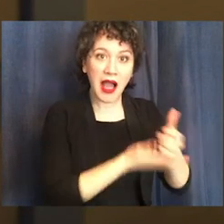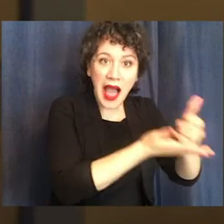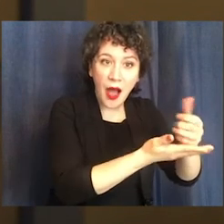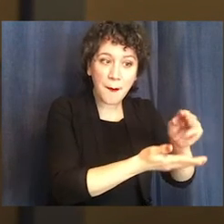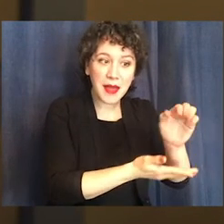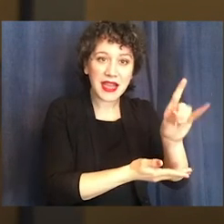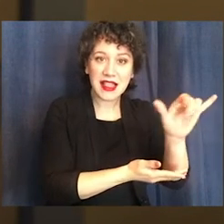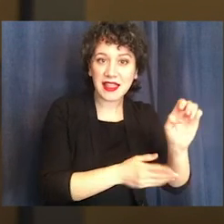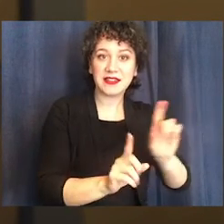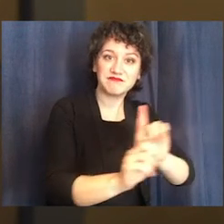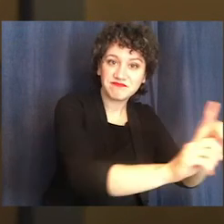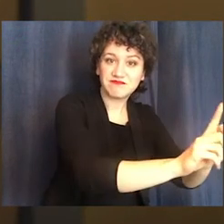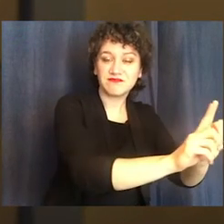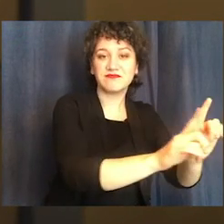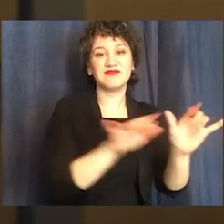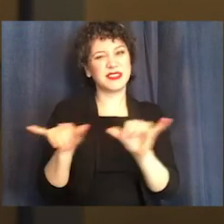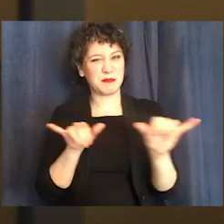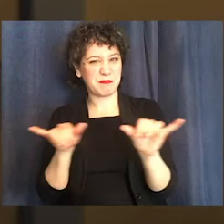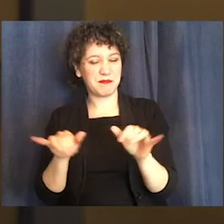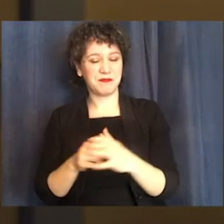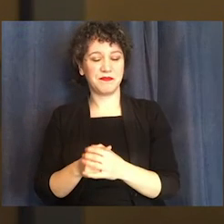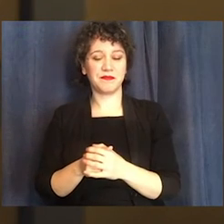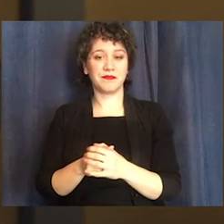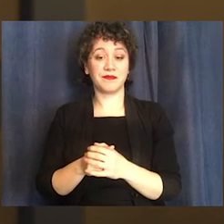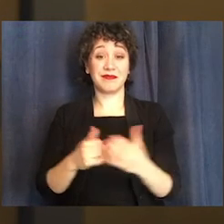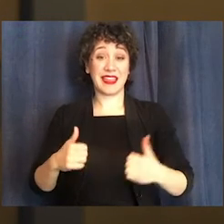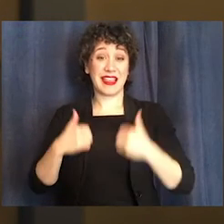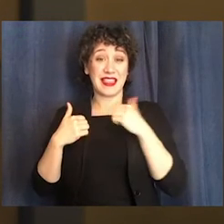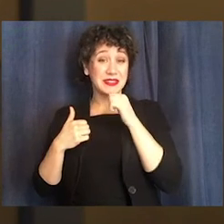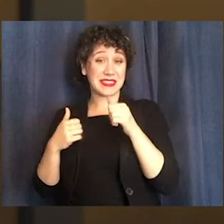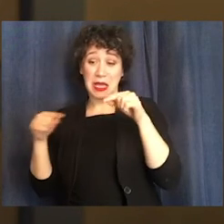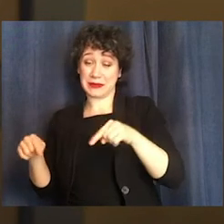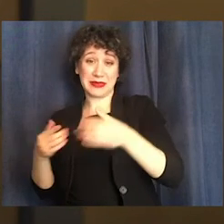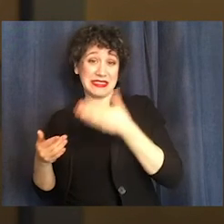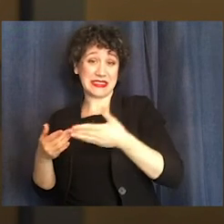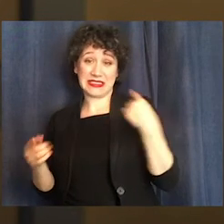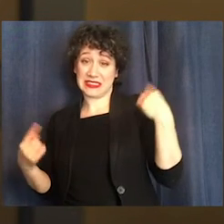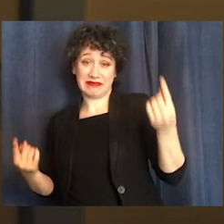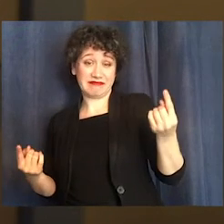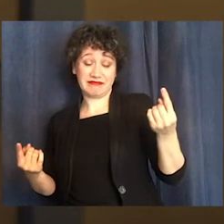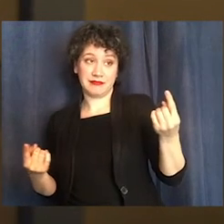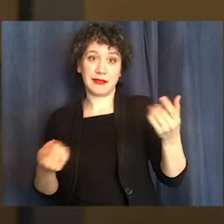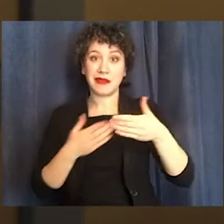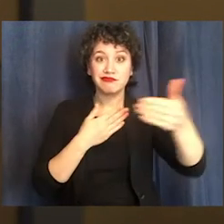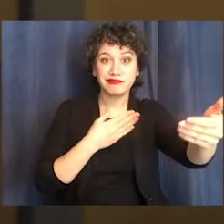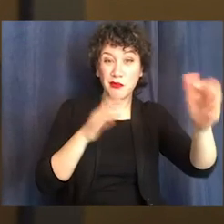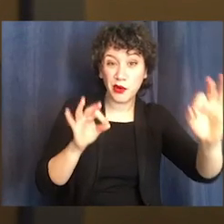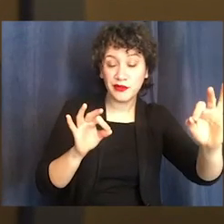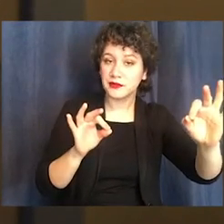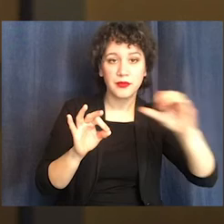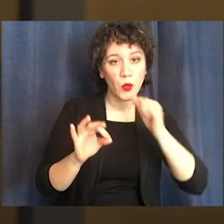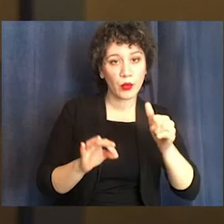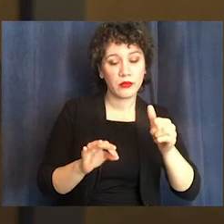Life hasn't been easy and won't ever be perfect, and I still can't go across the monkey bars if we're really being honest. But